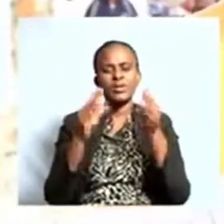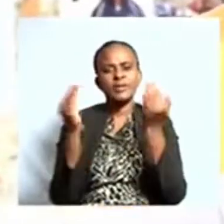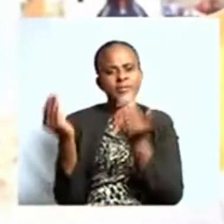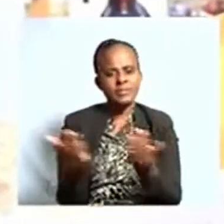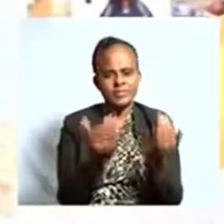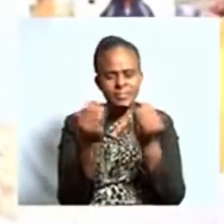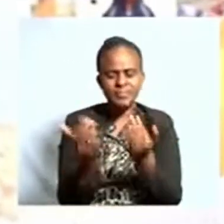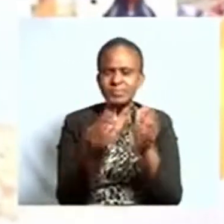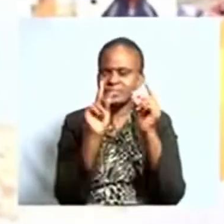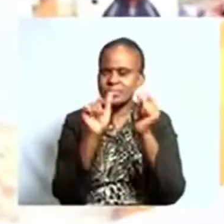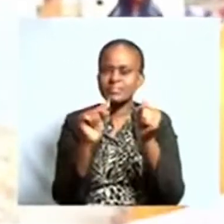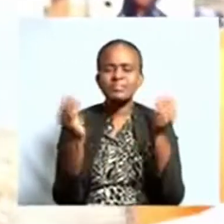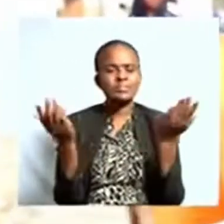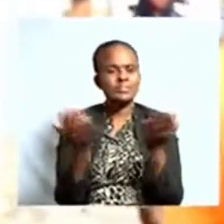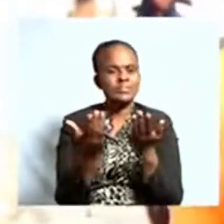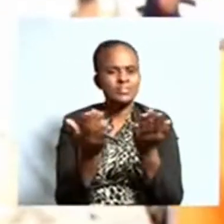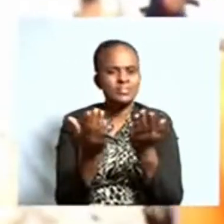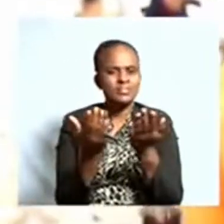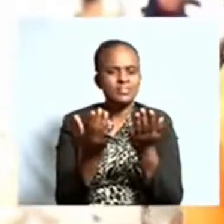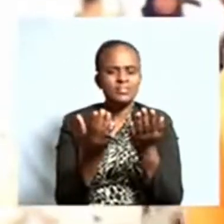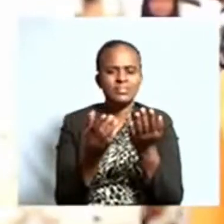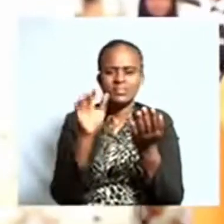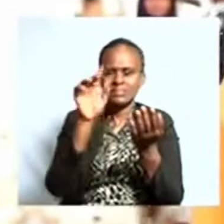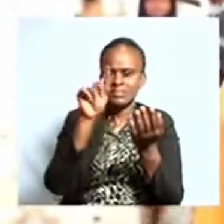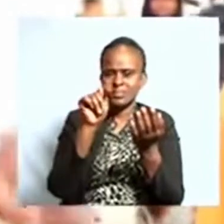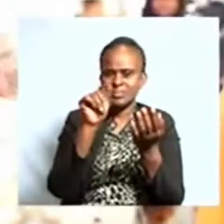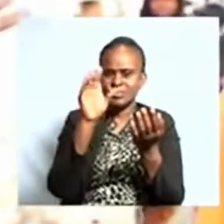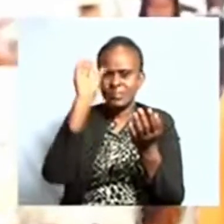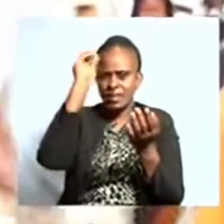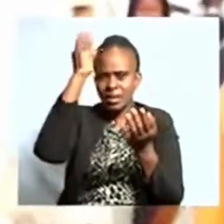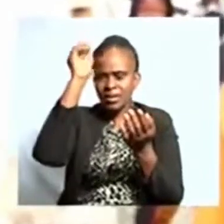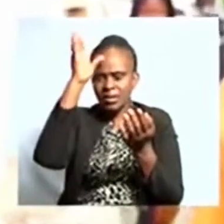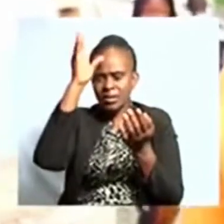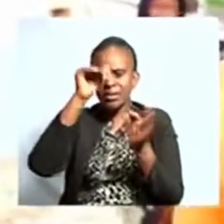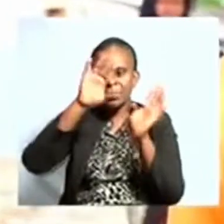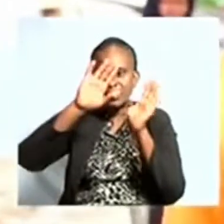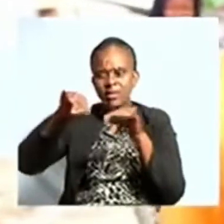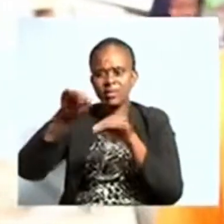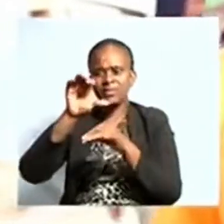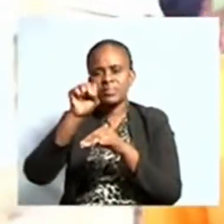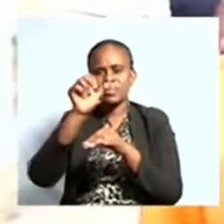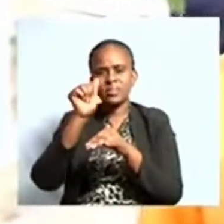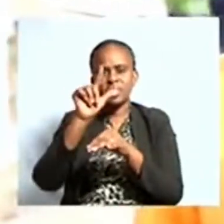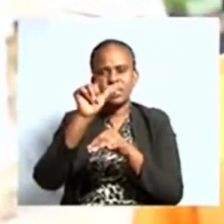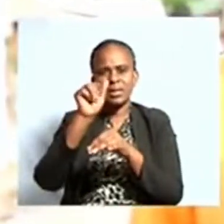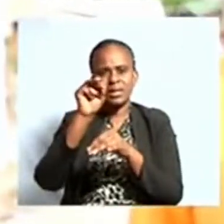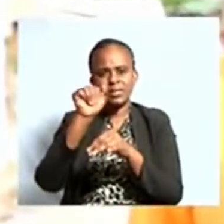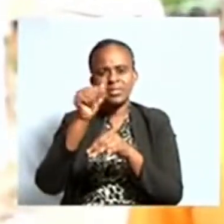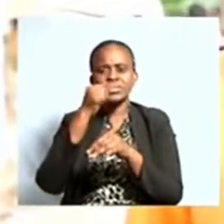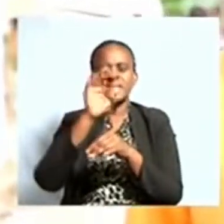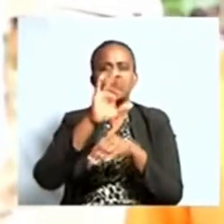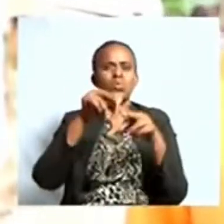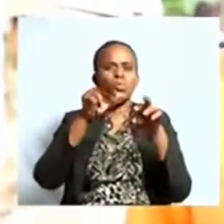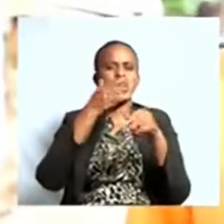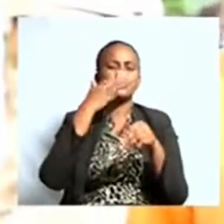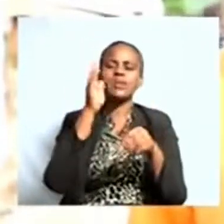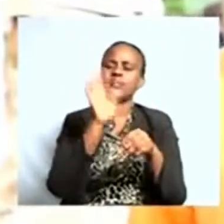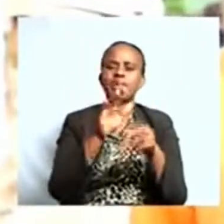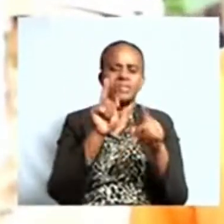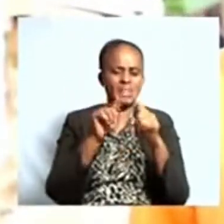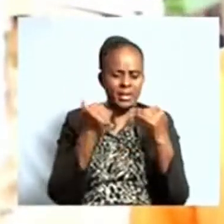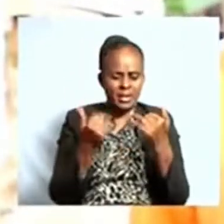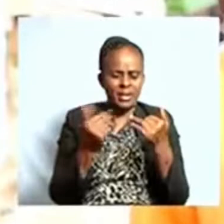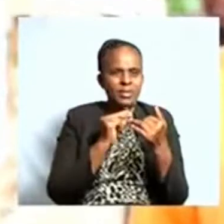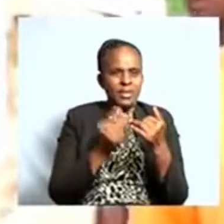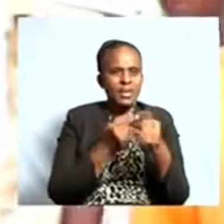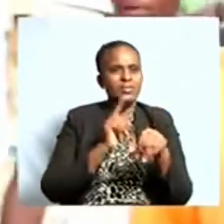senze kufika, mataxi mkabuking abakusira nche kusalama rodi yanu siri bwino, koma pali no time timvera bwino